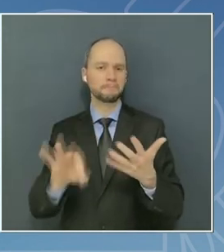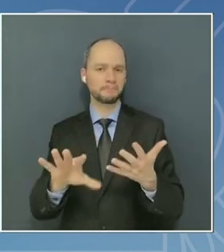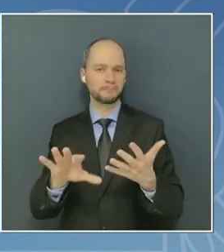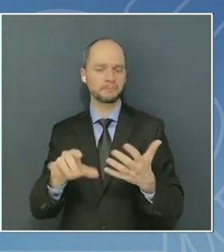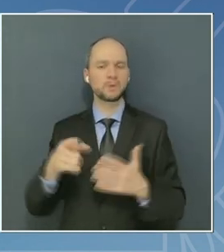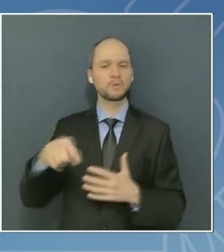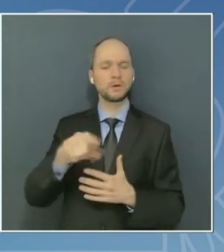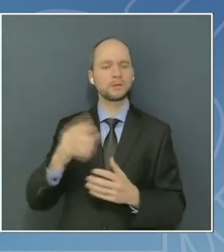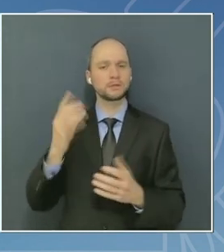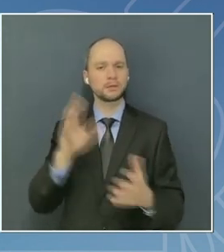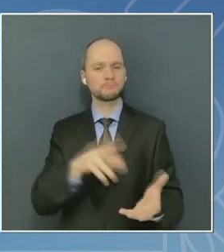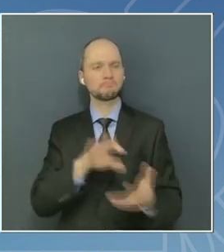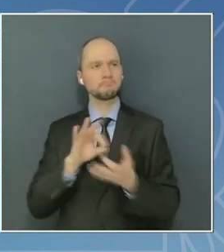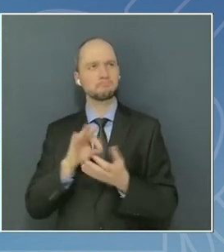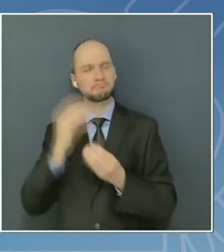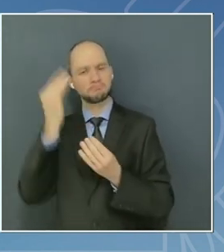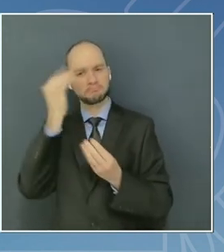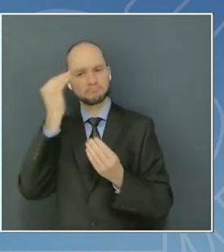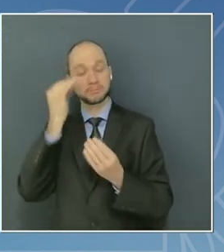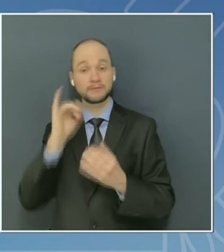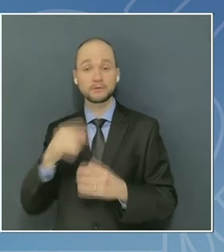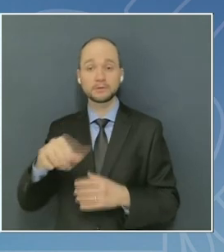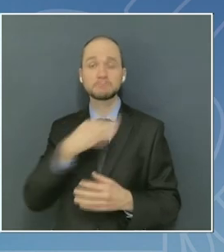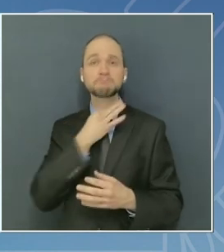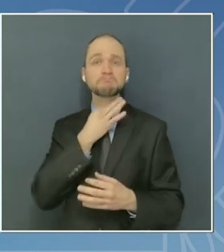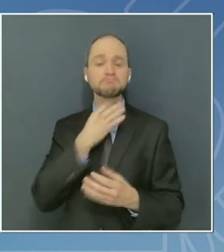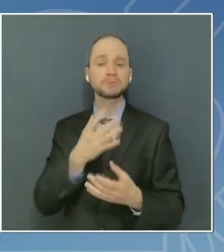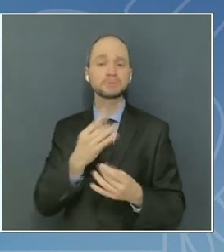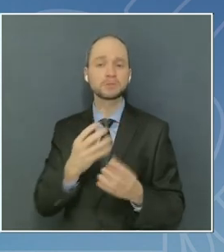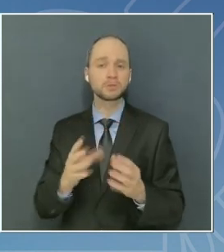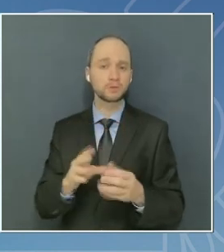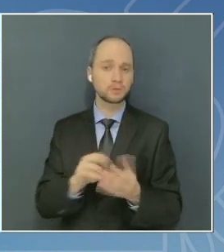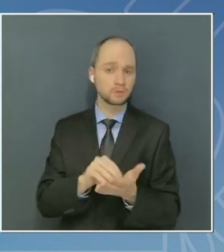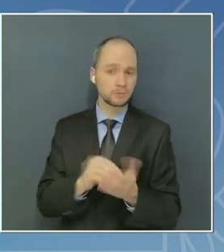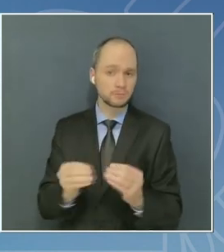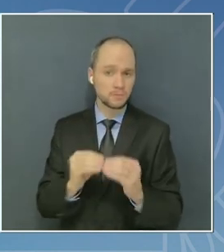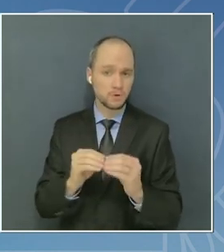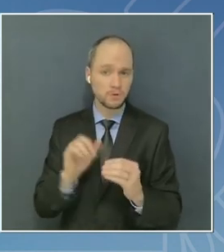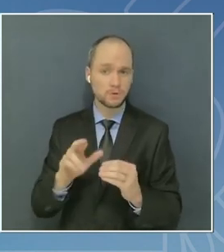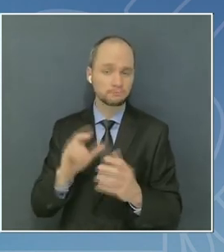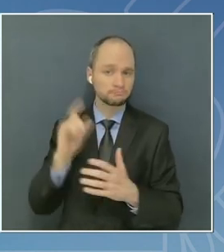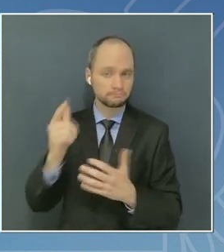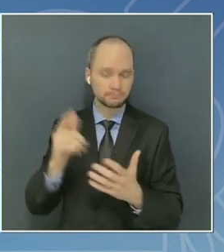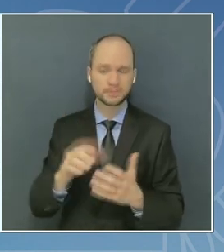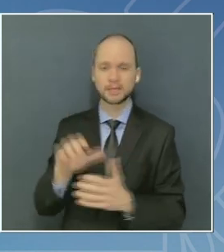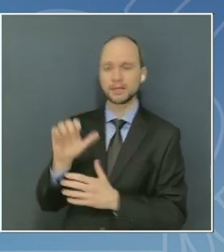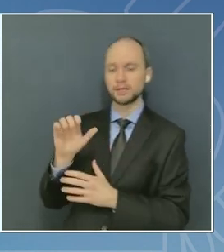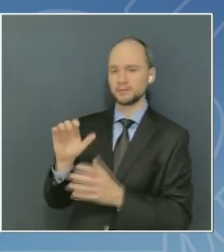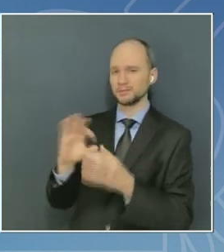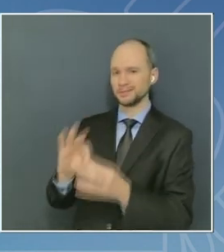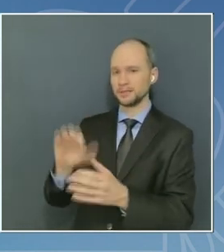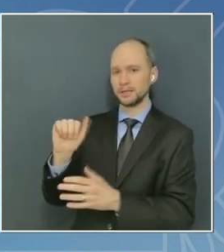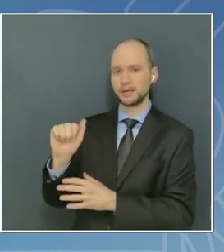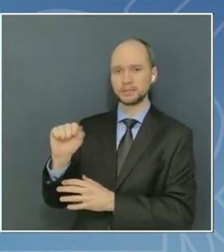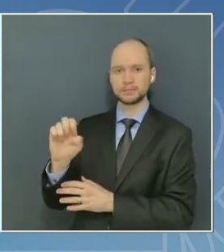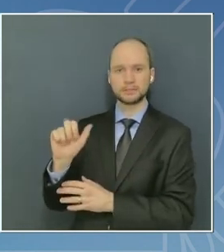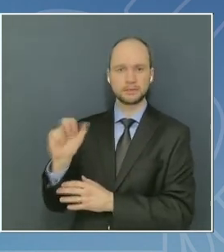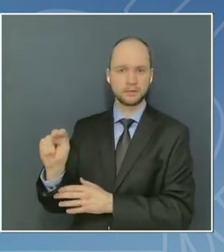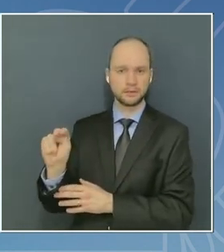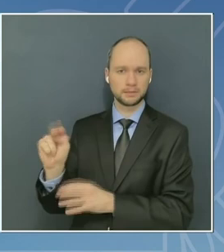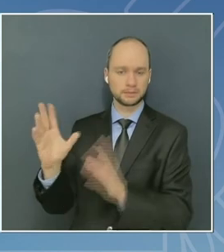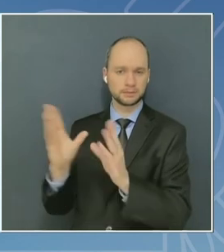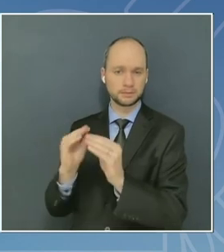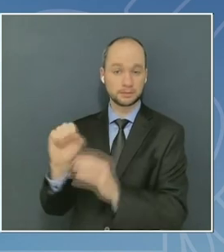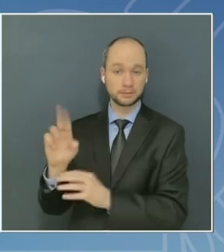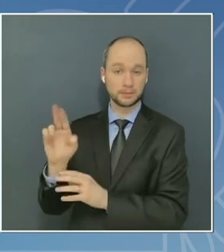about, and things if you're interested in learning more or tuning in, particularly about the ASEAN Summit. If you're interested in